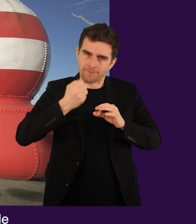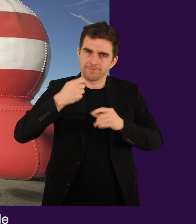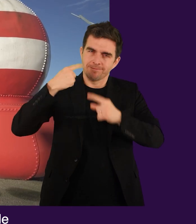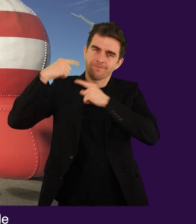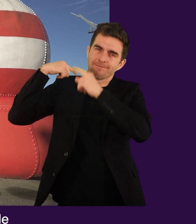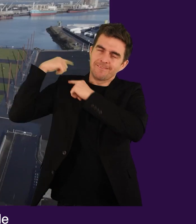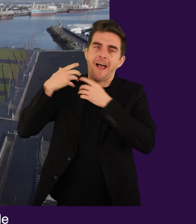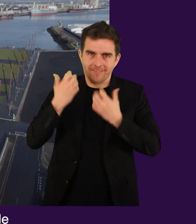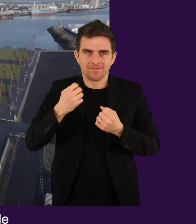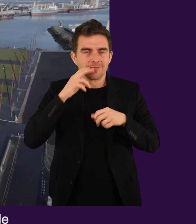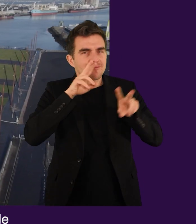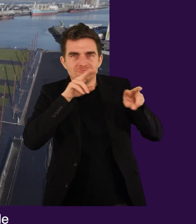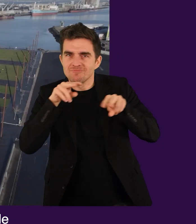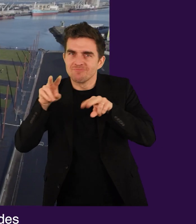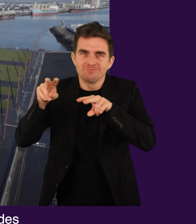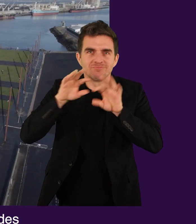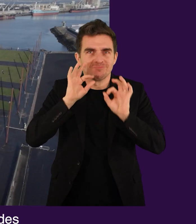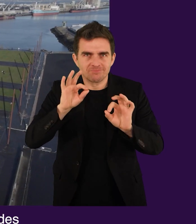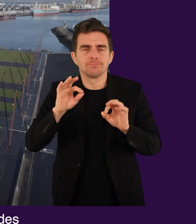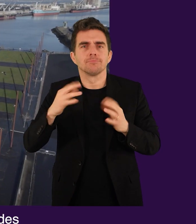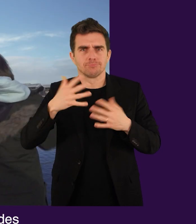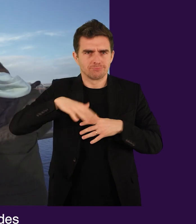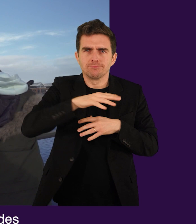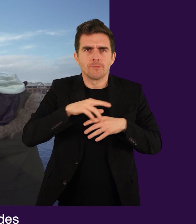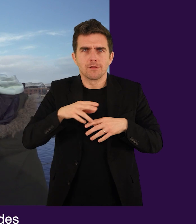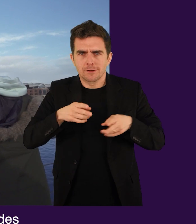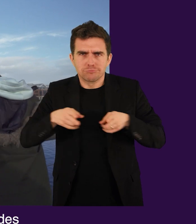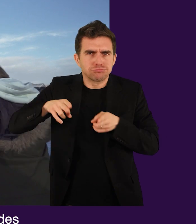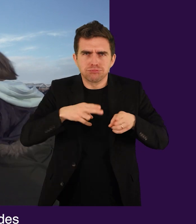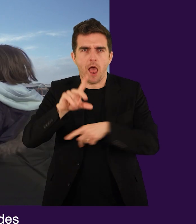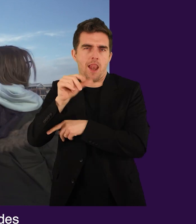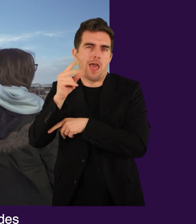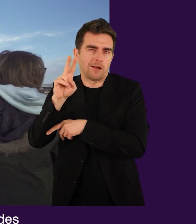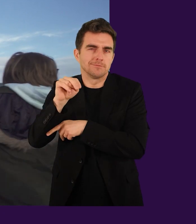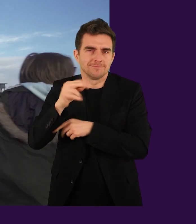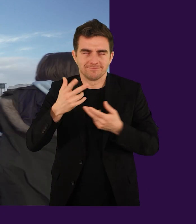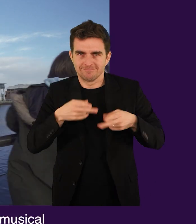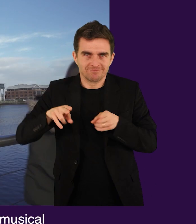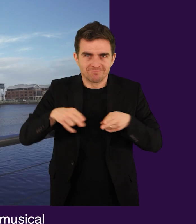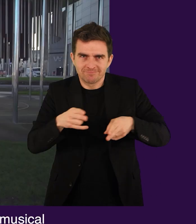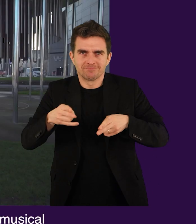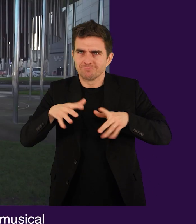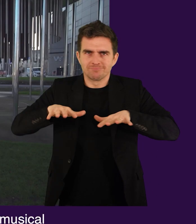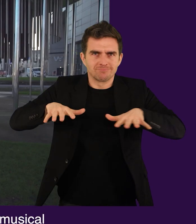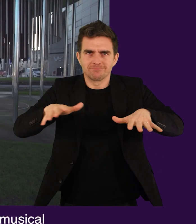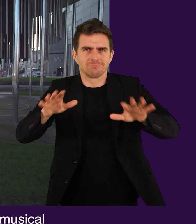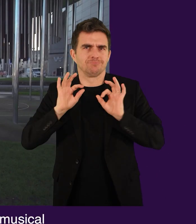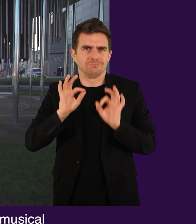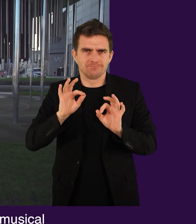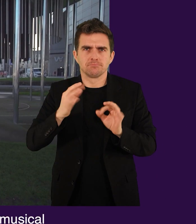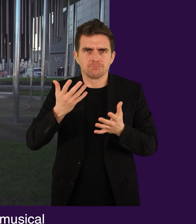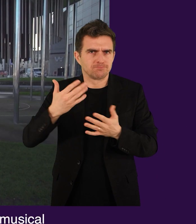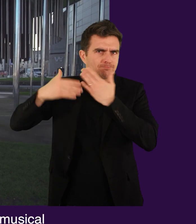waterfront experience that explores history and attractions on both sides of the River Lorcan. There was an